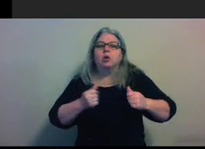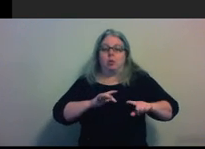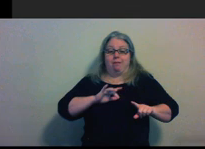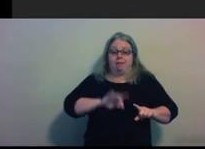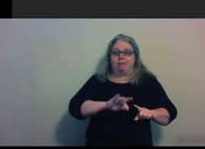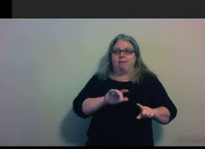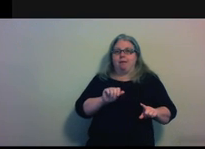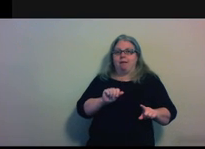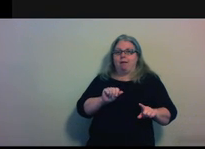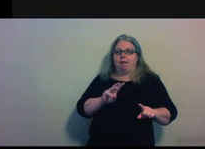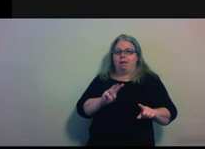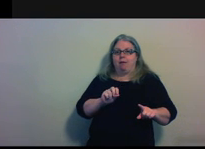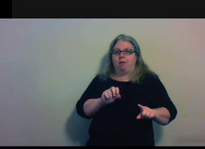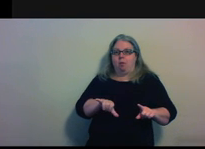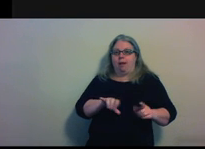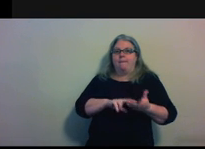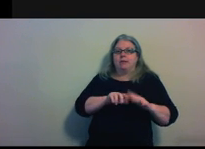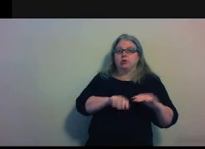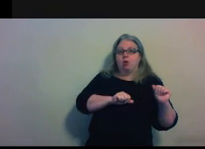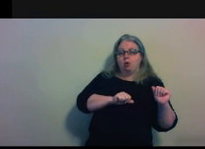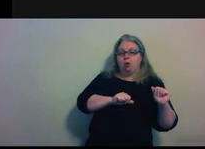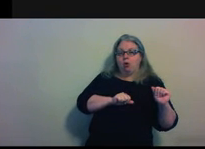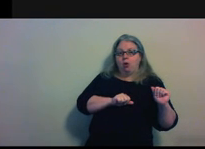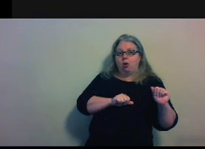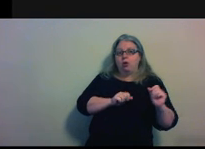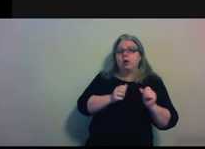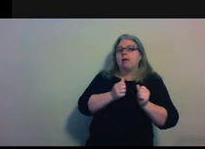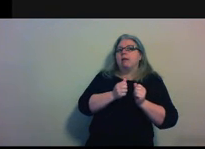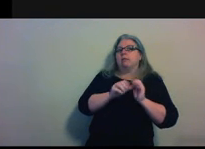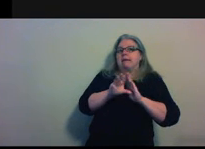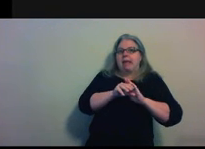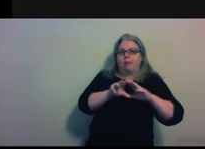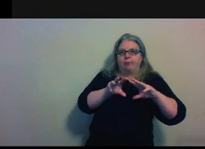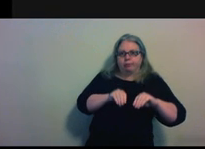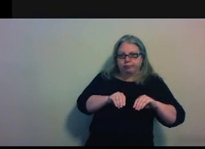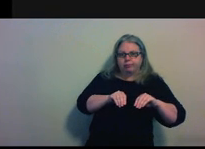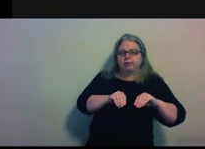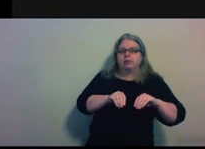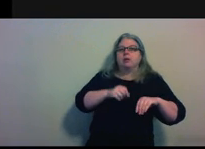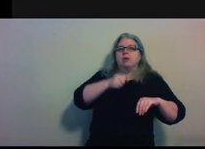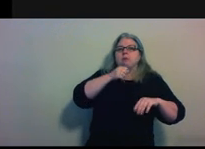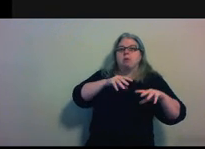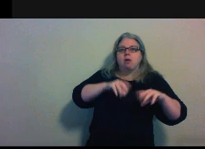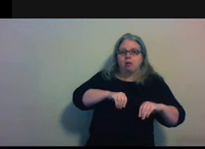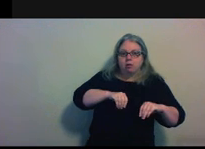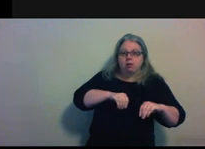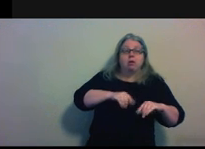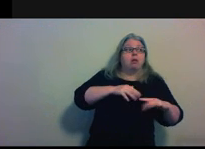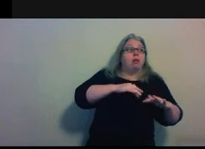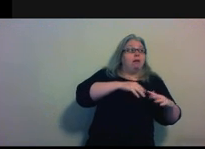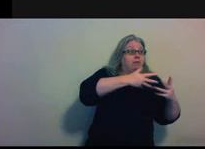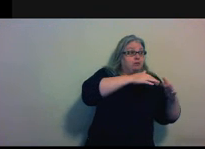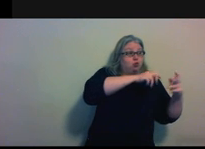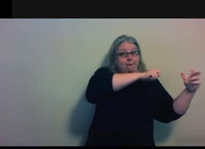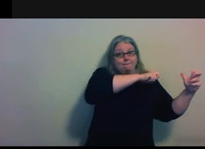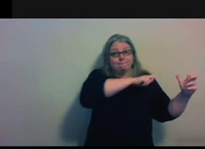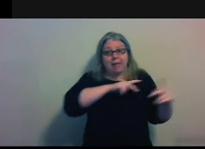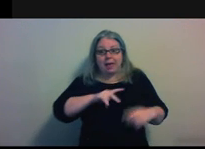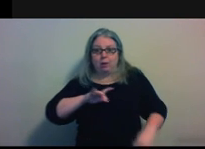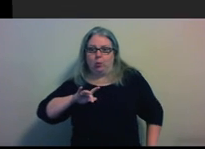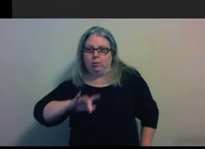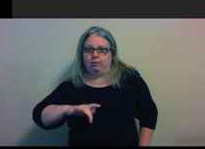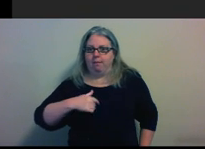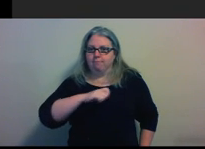quickly. You click that, steps you away, it mutes everything and turns off your camera. When you're back in your session, you just